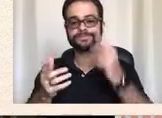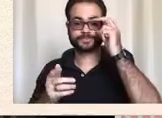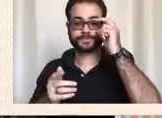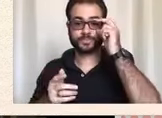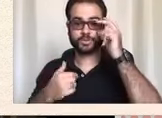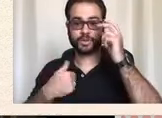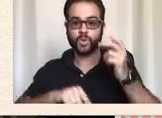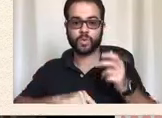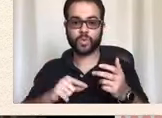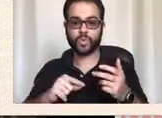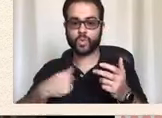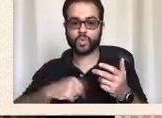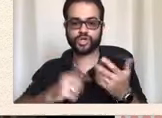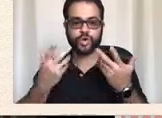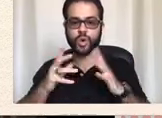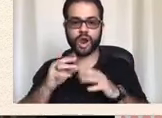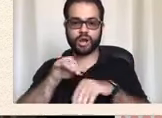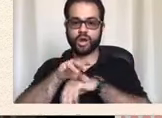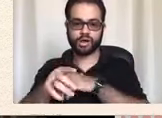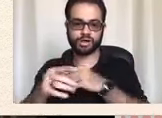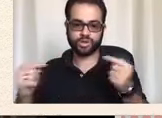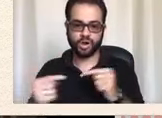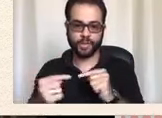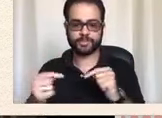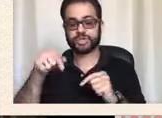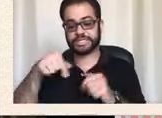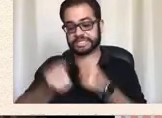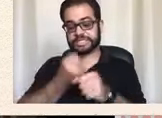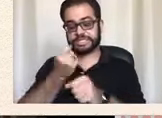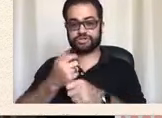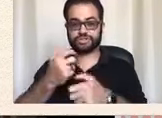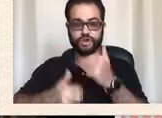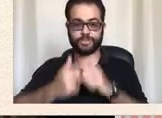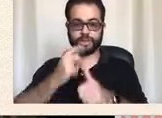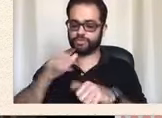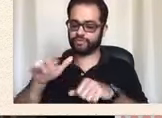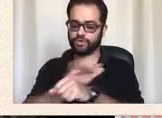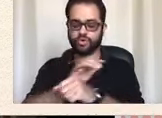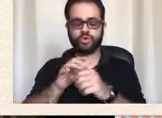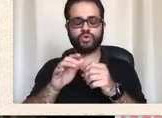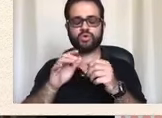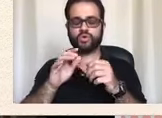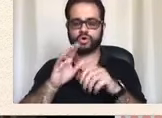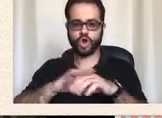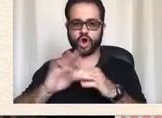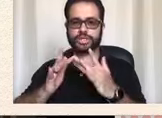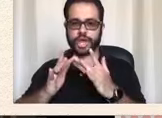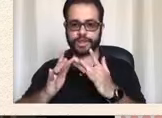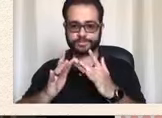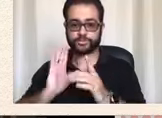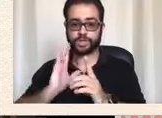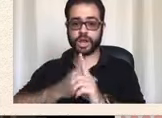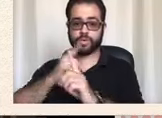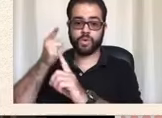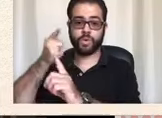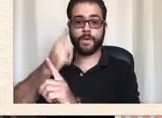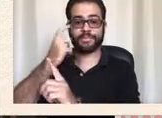we don't want to cause anybody harm. So this year's program is going to be completely online. Now, the goal is, because typically with